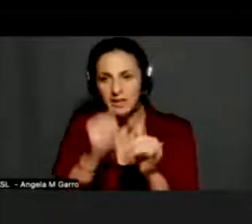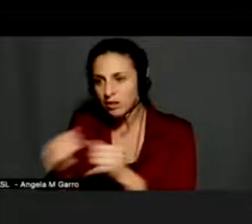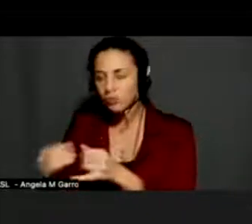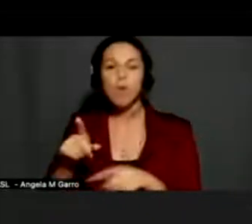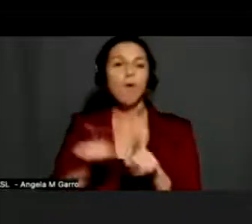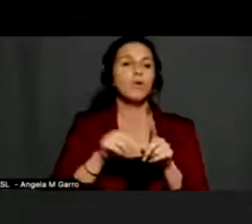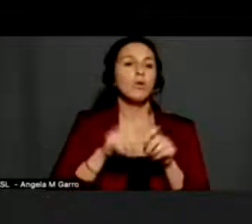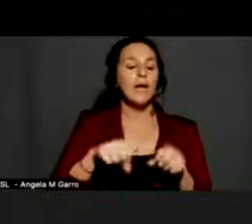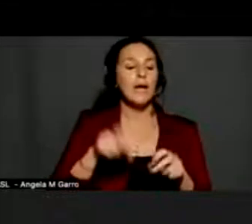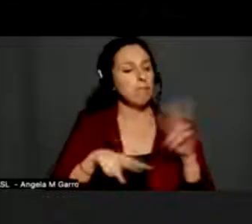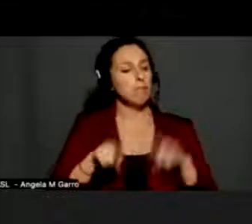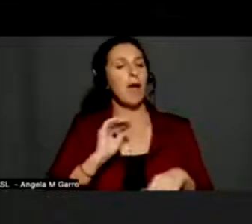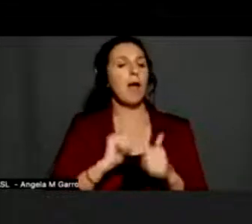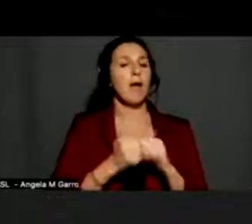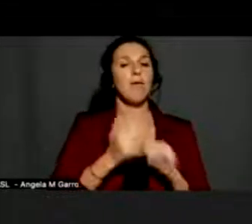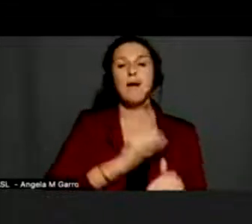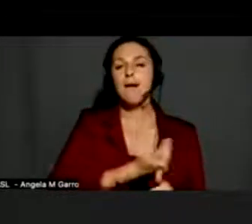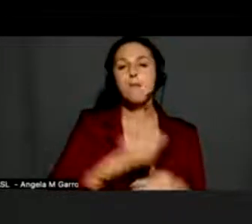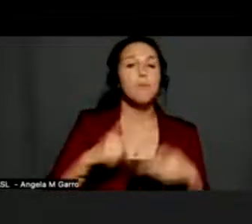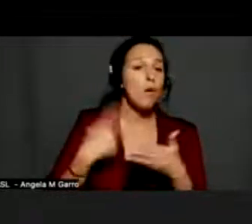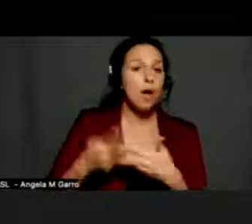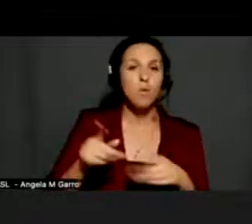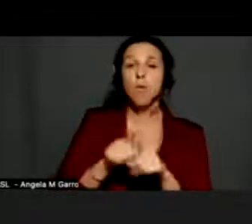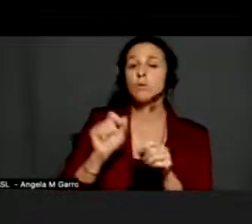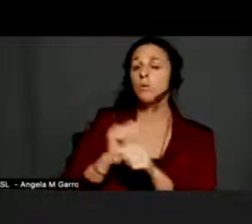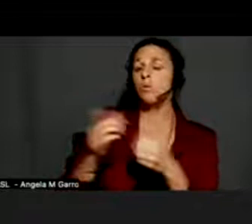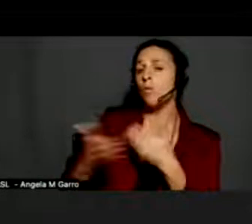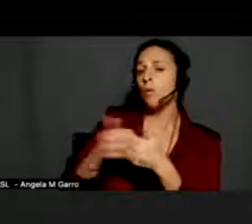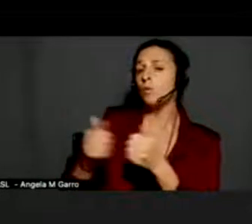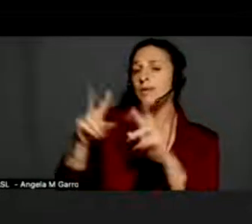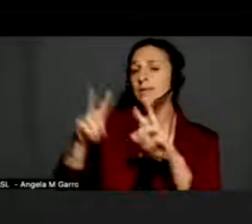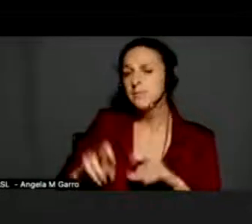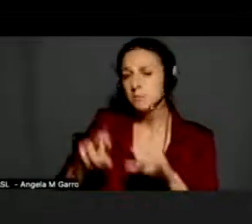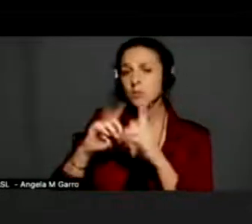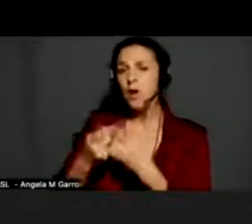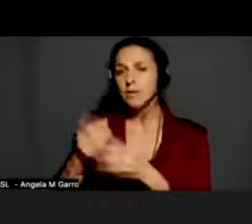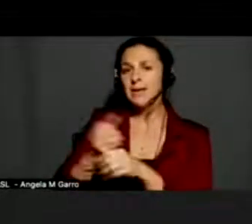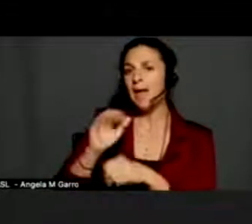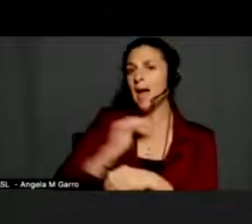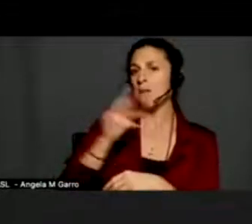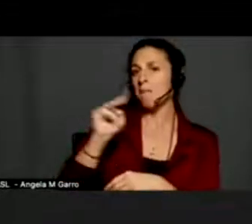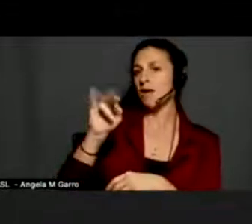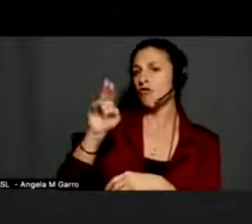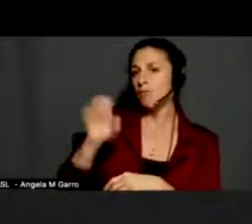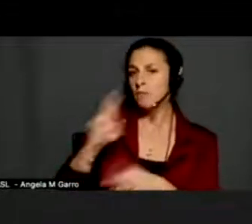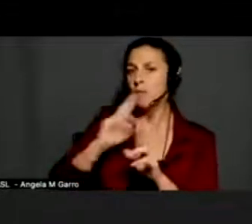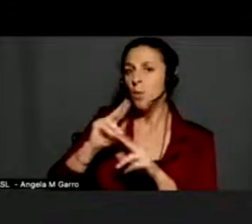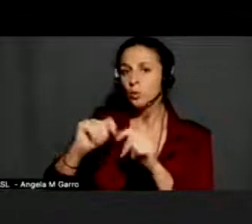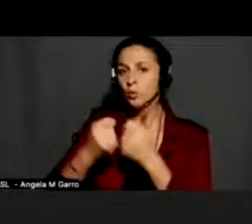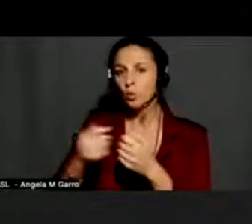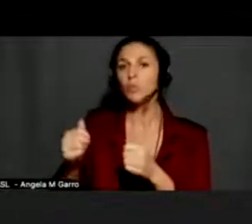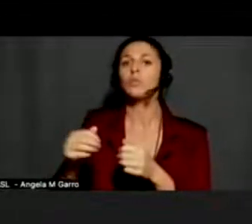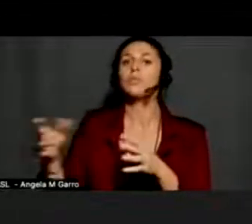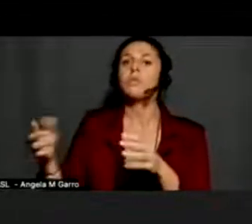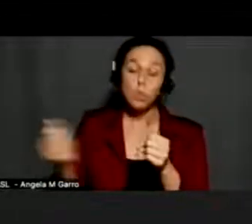doing. And we're working closely with the assessment department to get our Mandarin reporting tool onto Illuminate, along with the English report